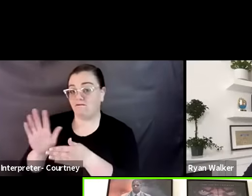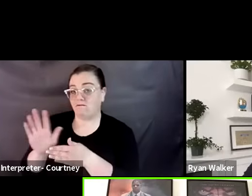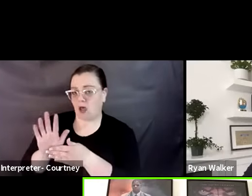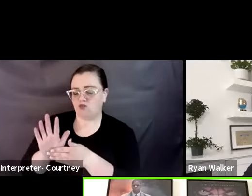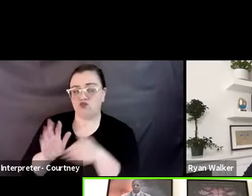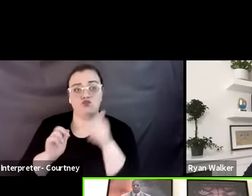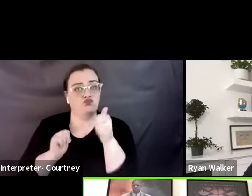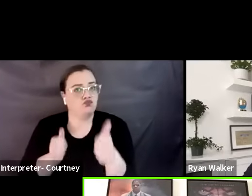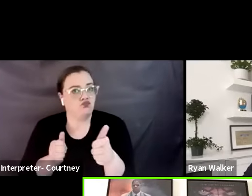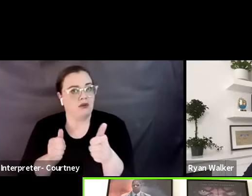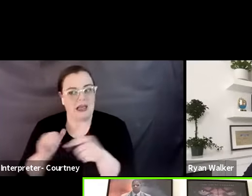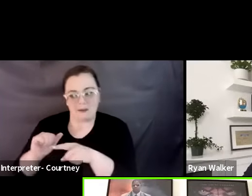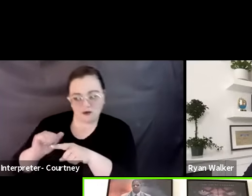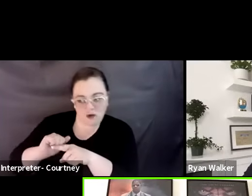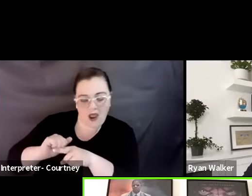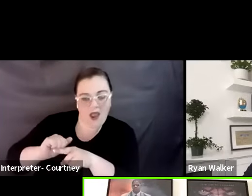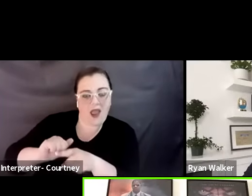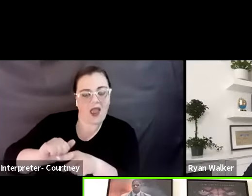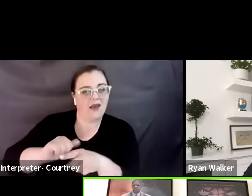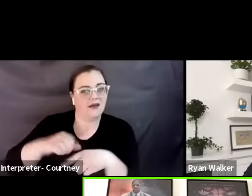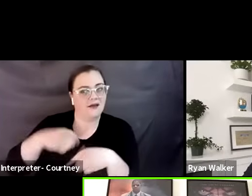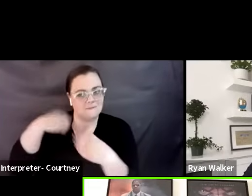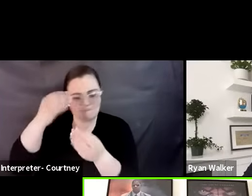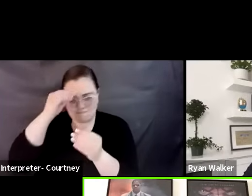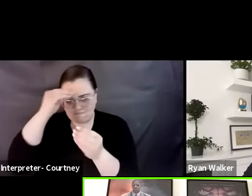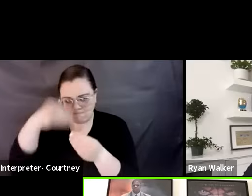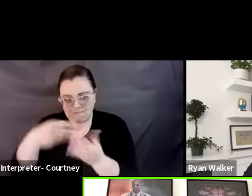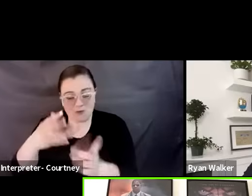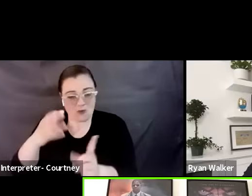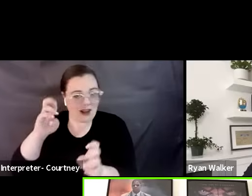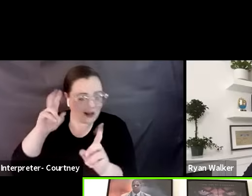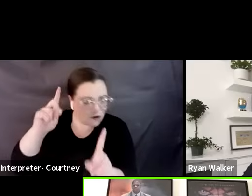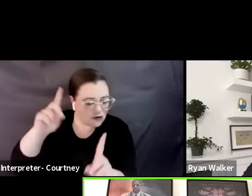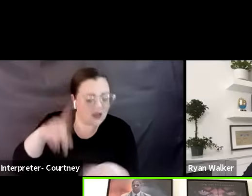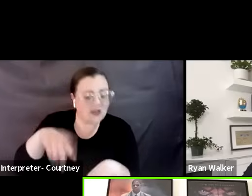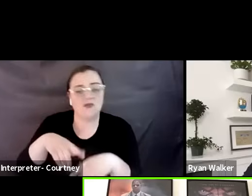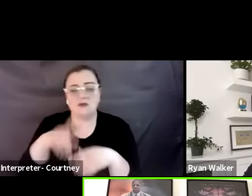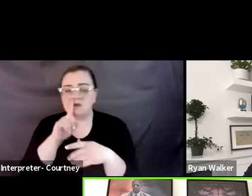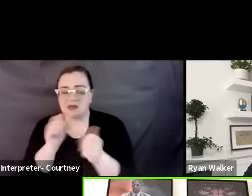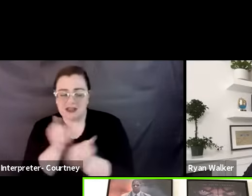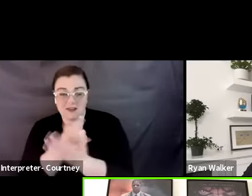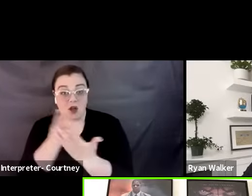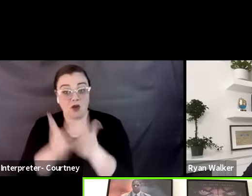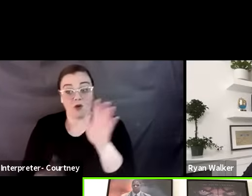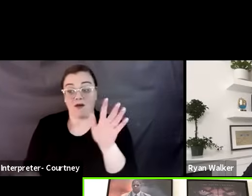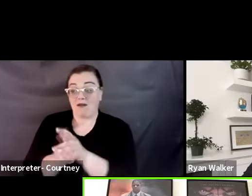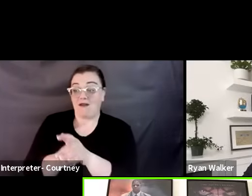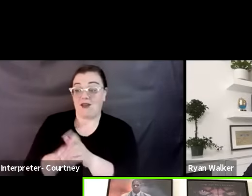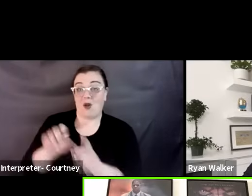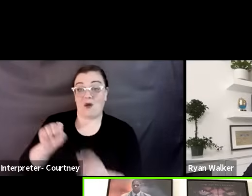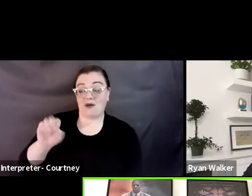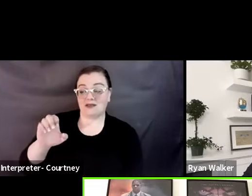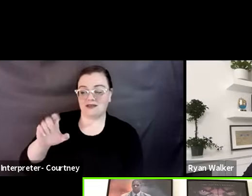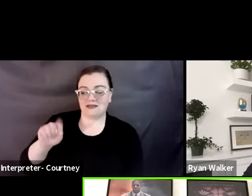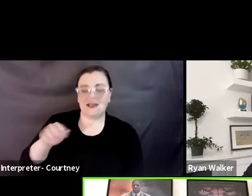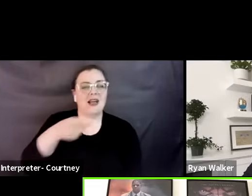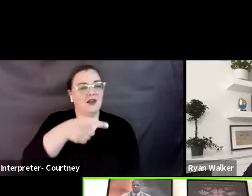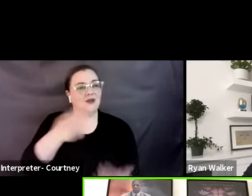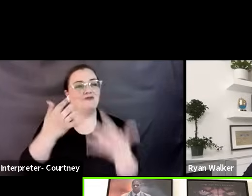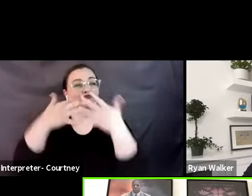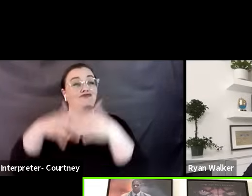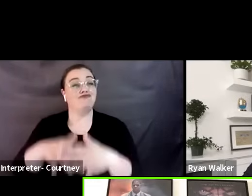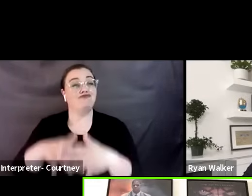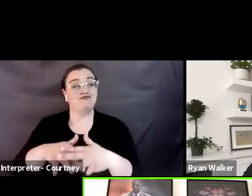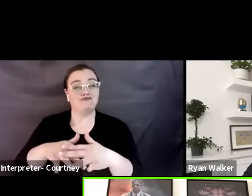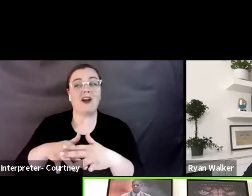train. Let's get, some proper know-how. So when you get on set, you can blend in appropriately with that cast. They'll love the